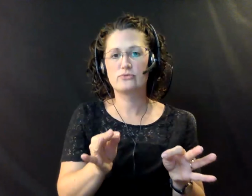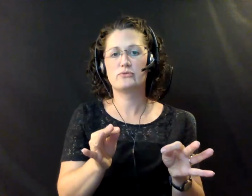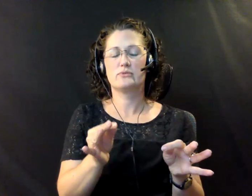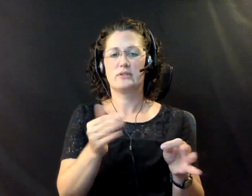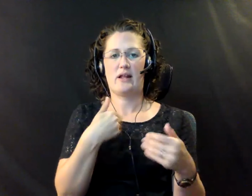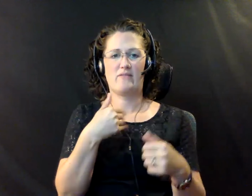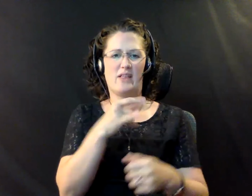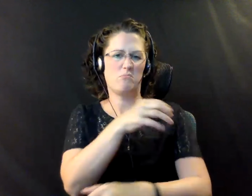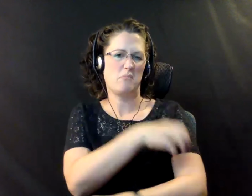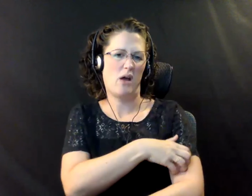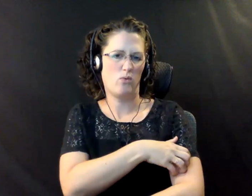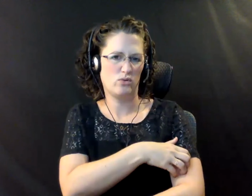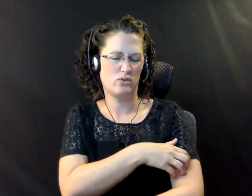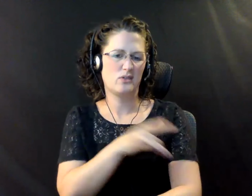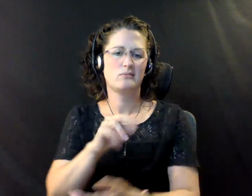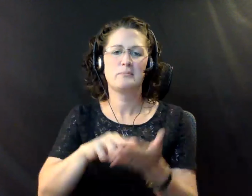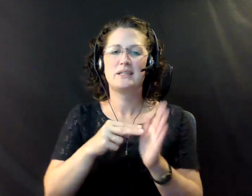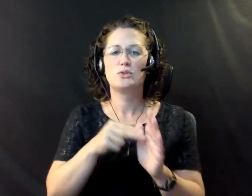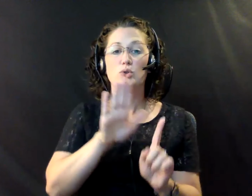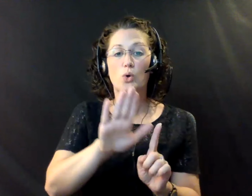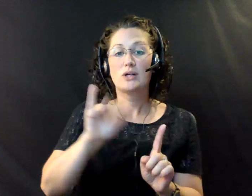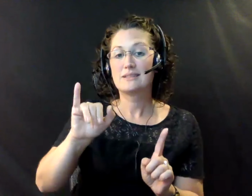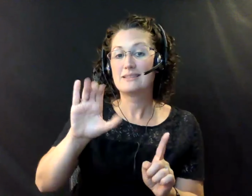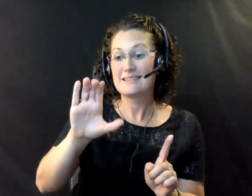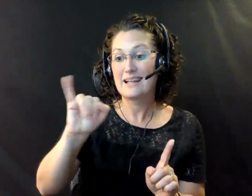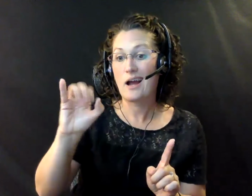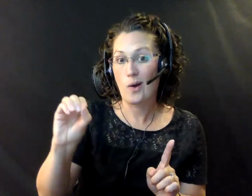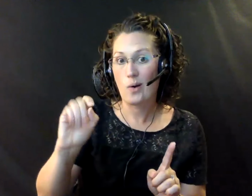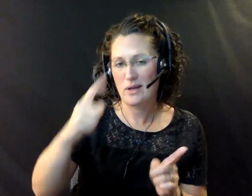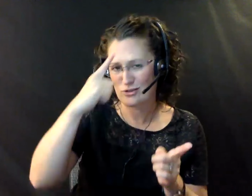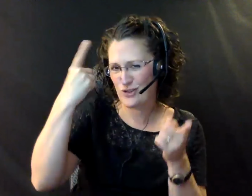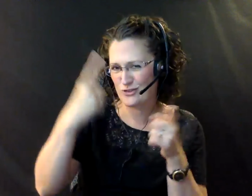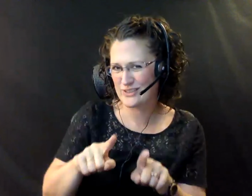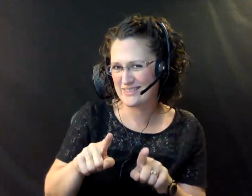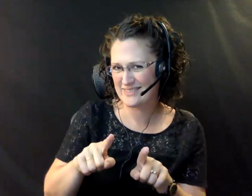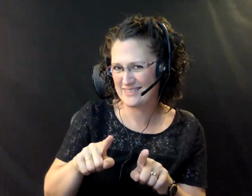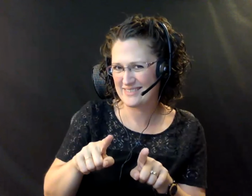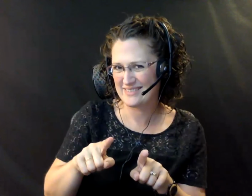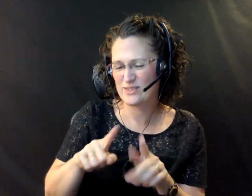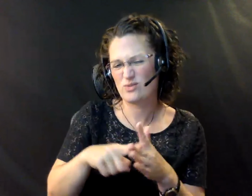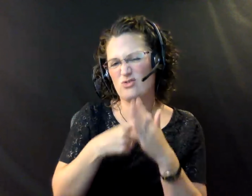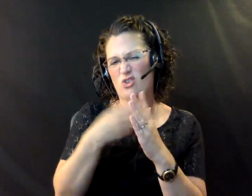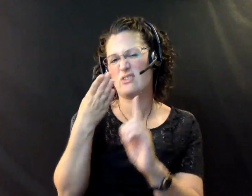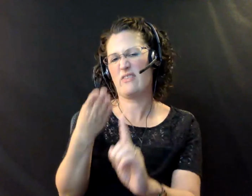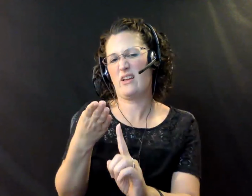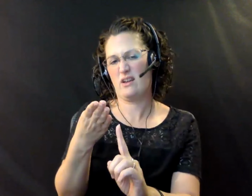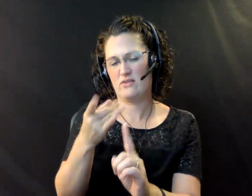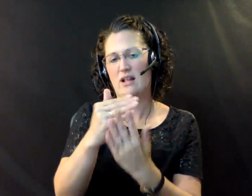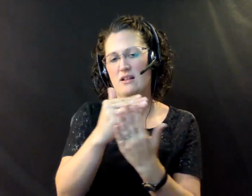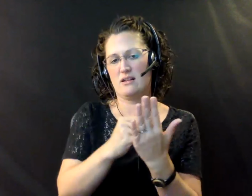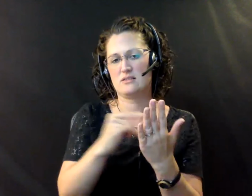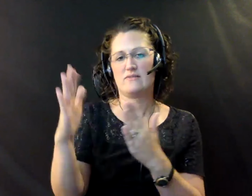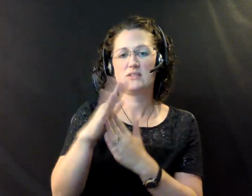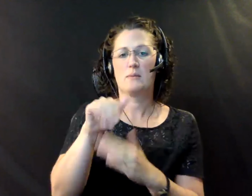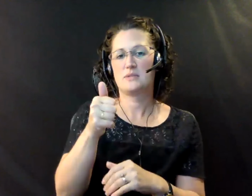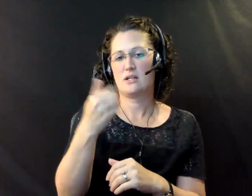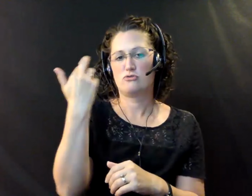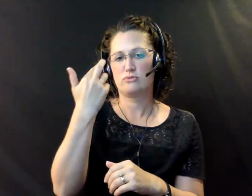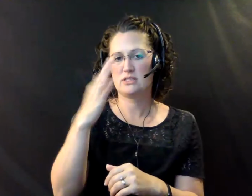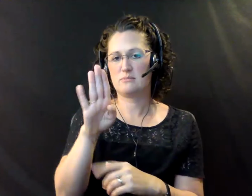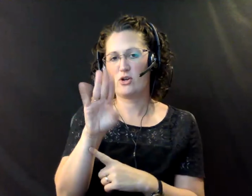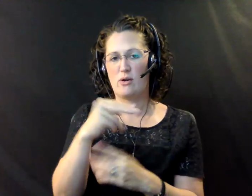power, which also means your CIO has got to be on board with all of this. And it kind of starts there. On that list of the top 10 reasons why BRM